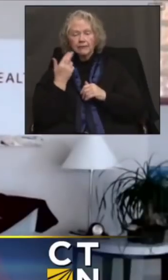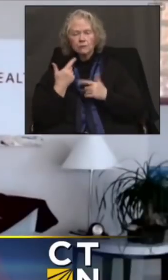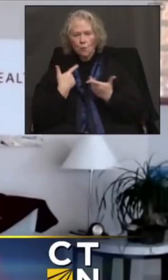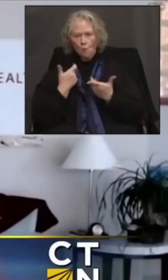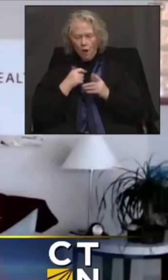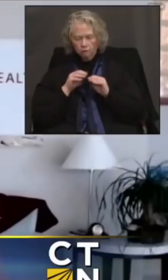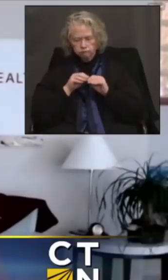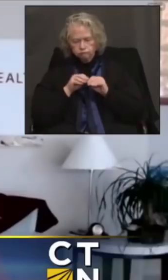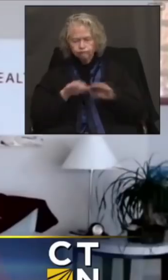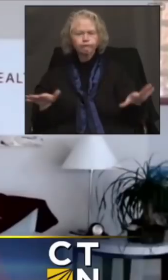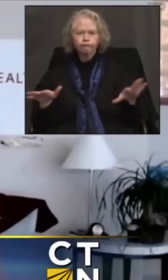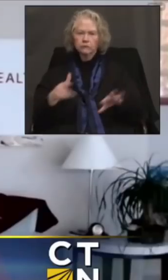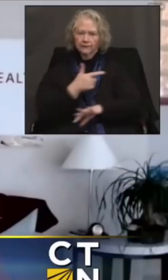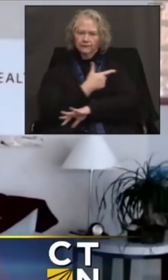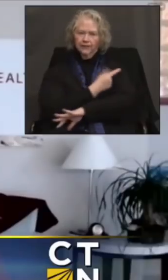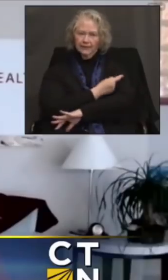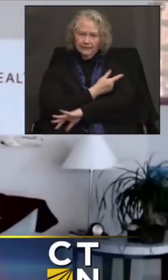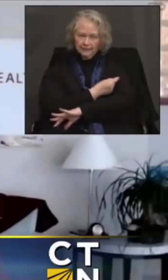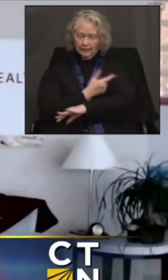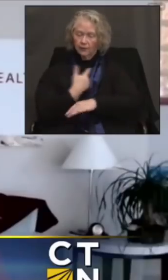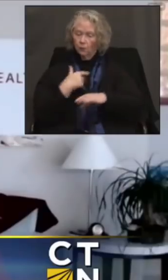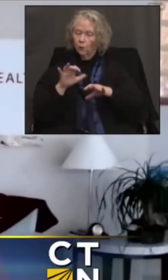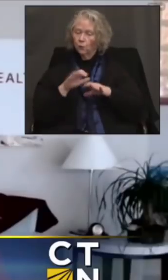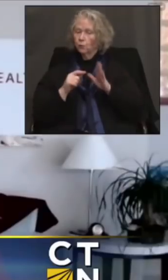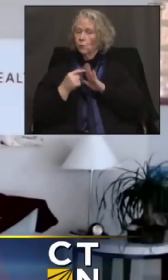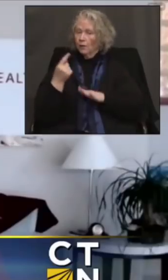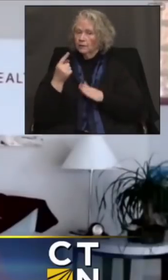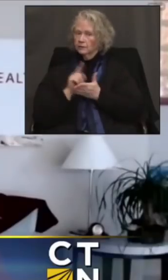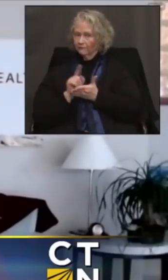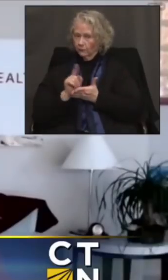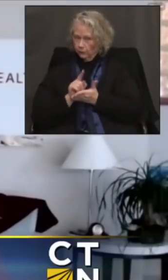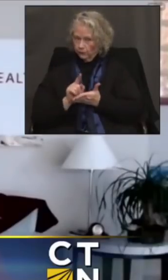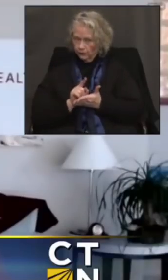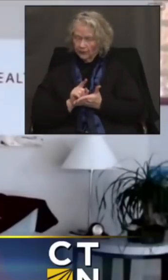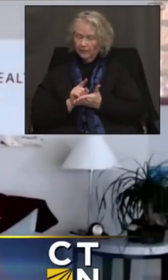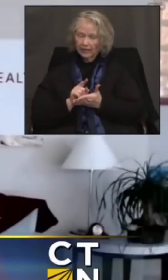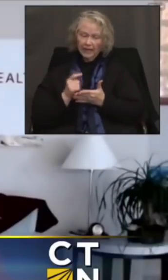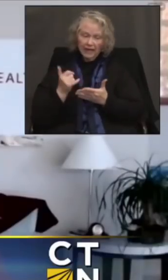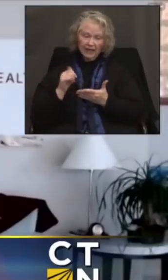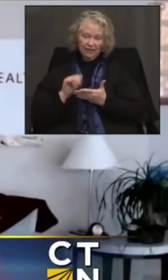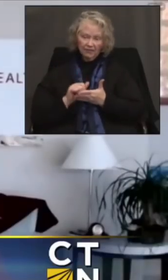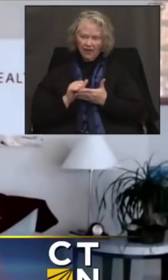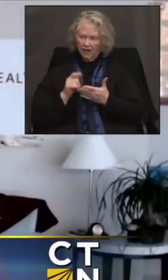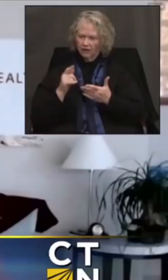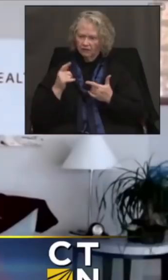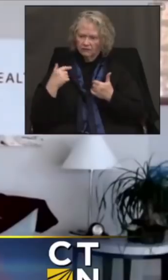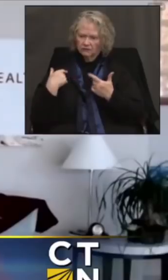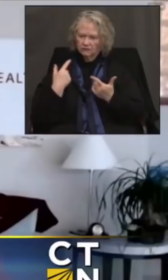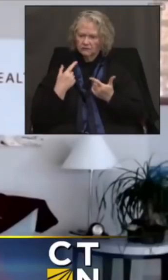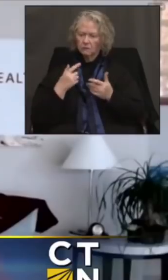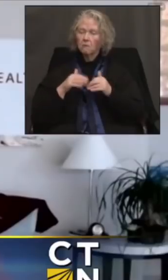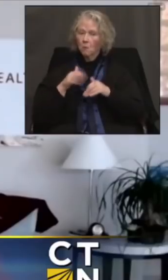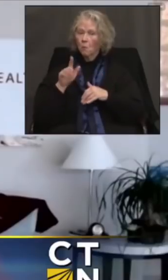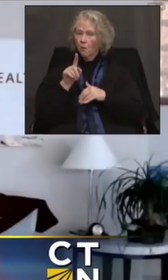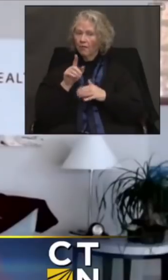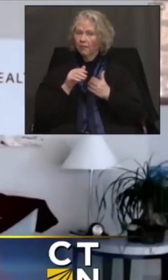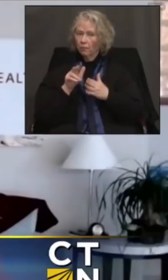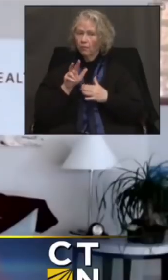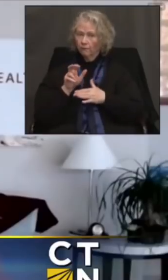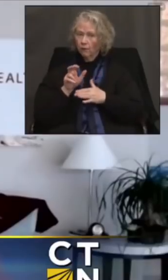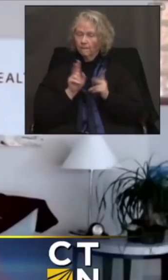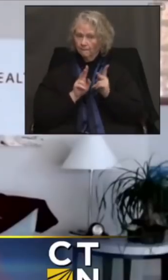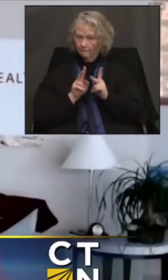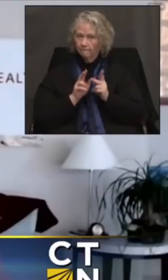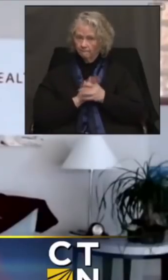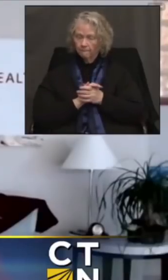community. We're doing one every single week, and we have now vaccinated over 1,300 individuals. And I